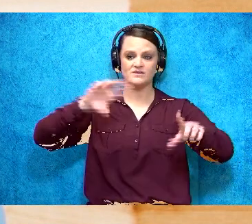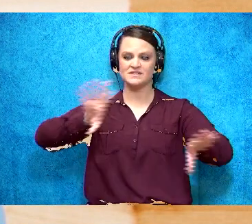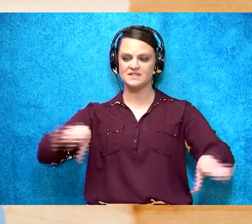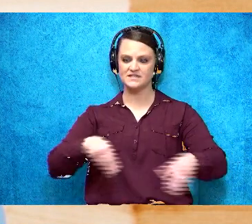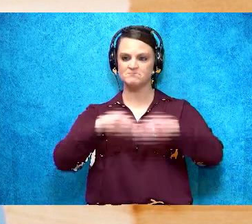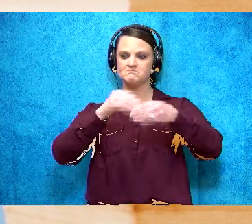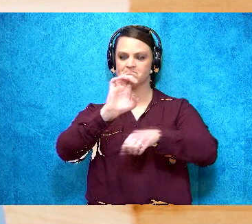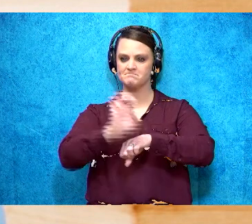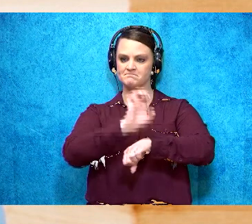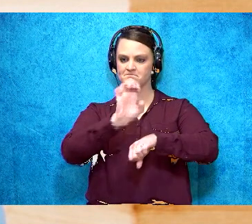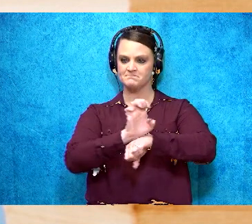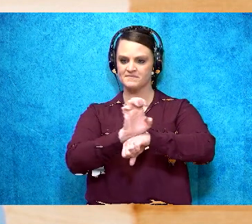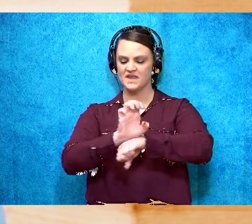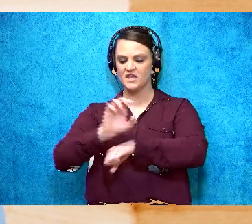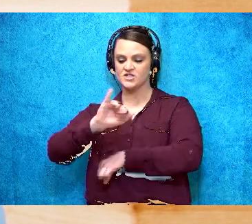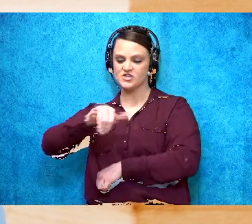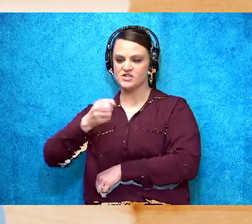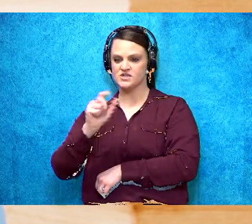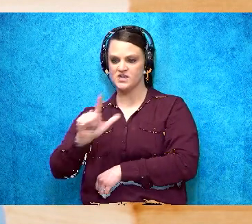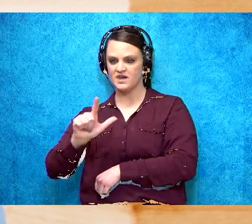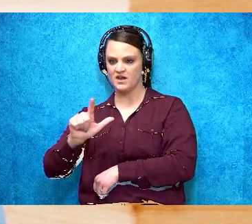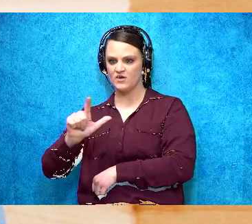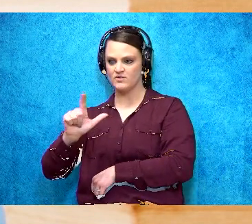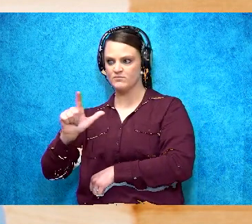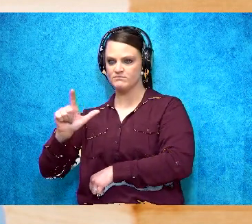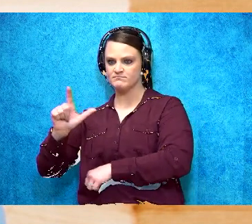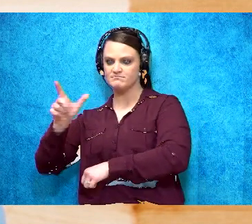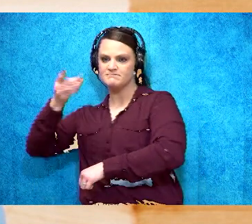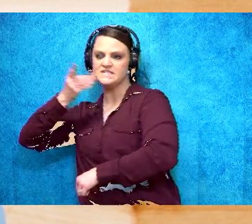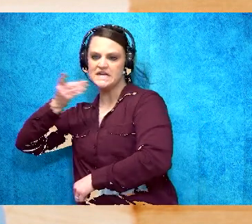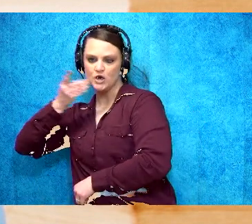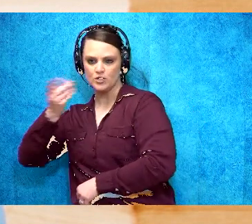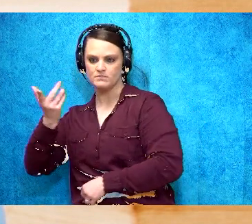dinner. What do you see? Which one has a suffix?